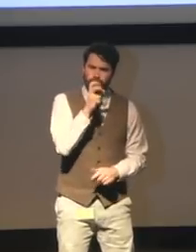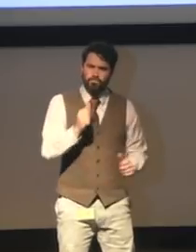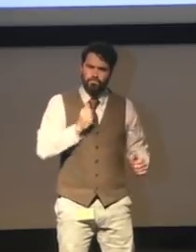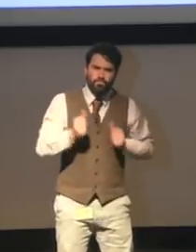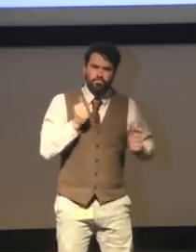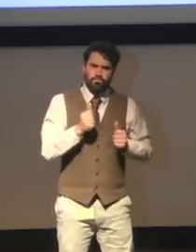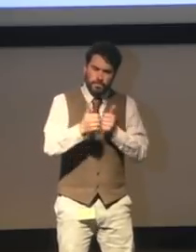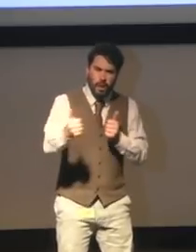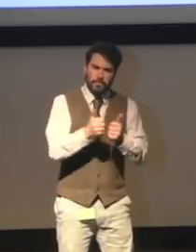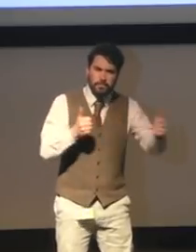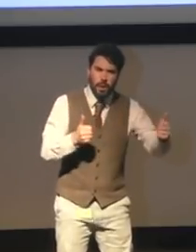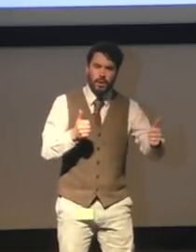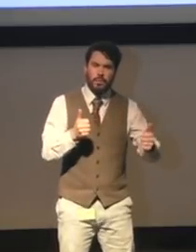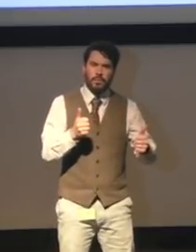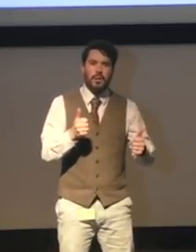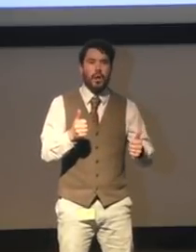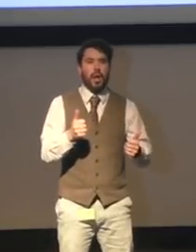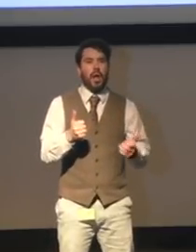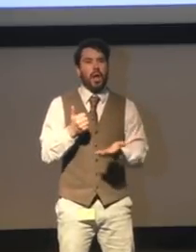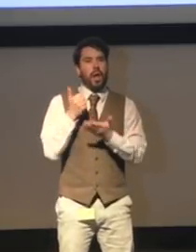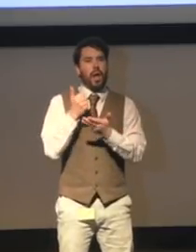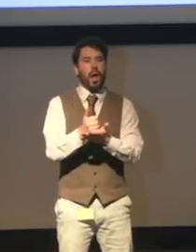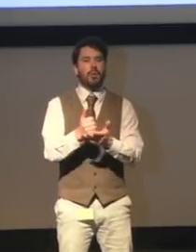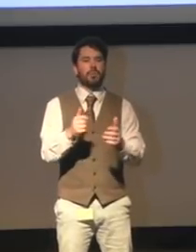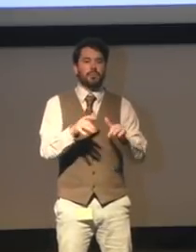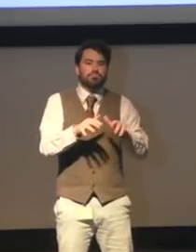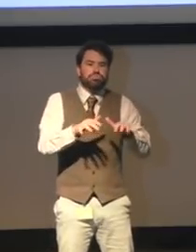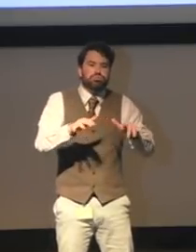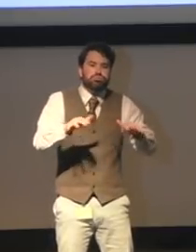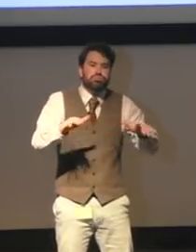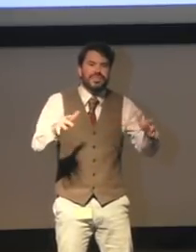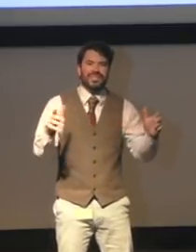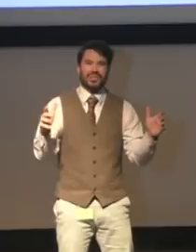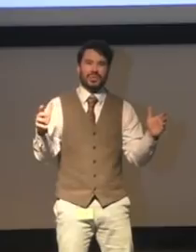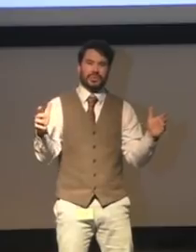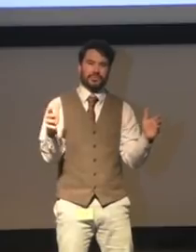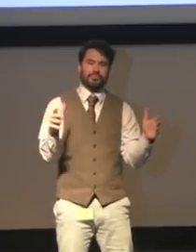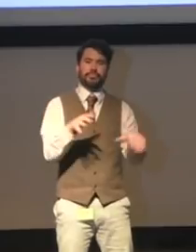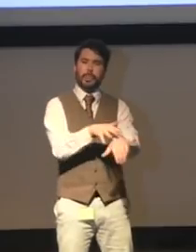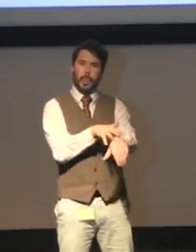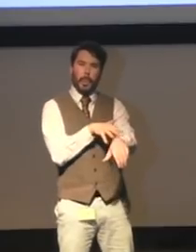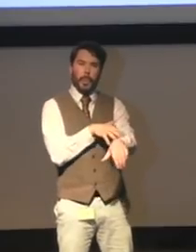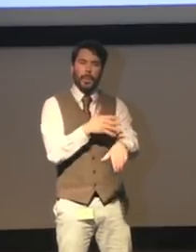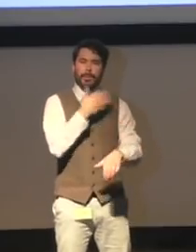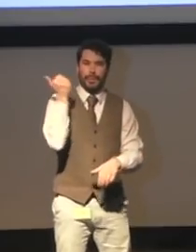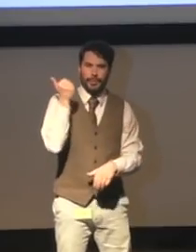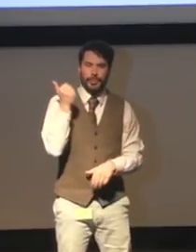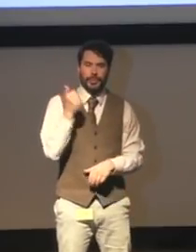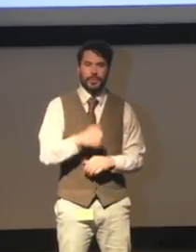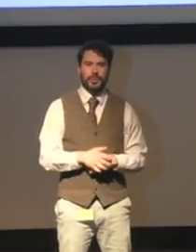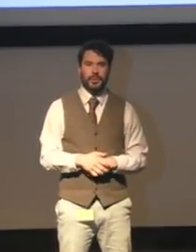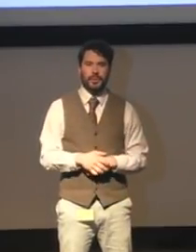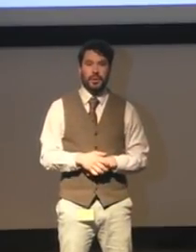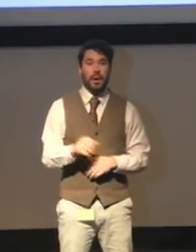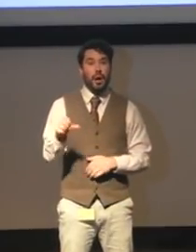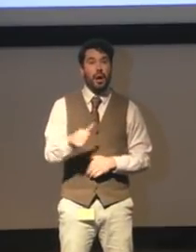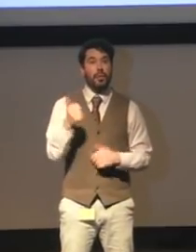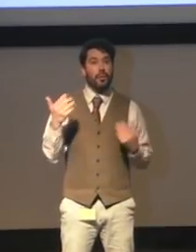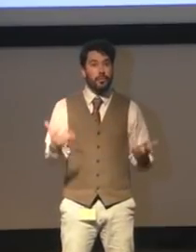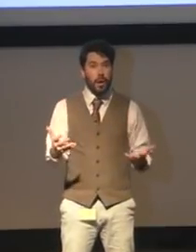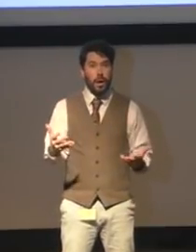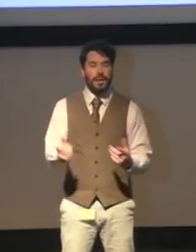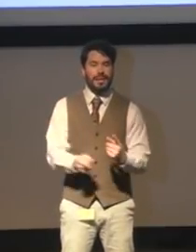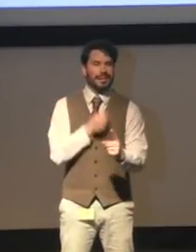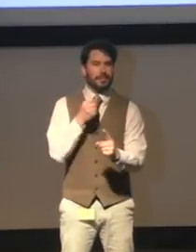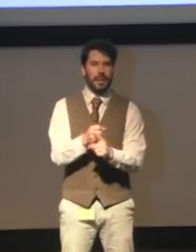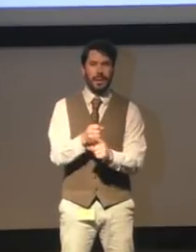curve early and then continued to flatten the curve. The other thing that changed our experience here was really the transfer patients that we took, and this